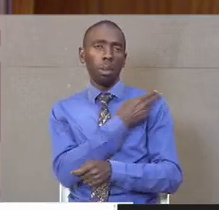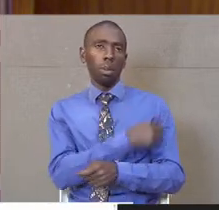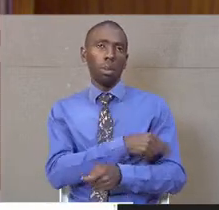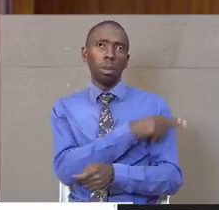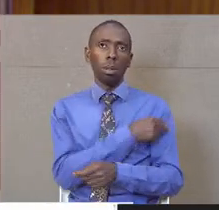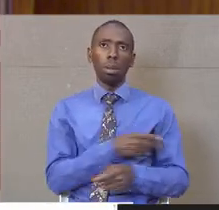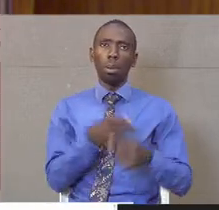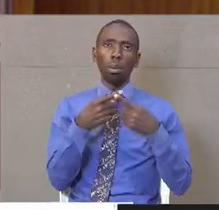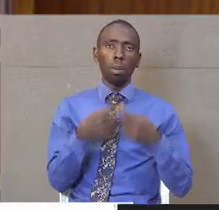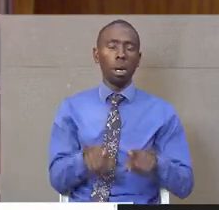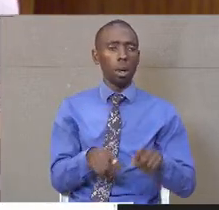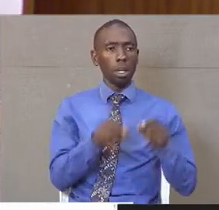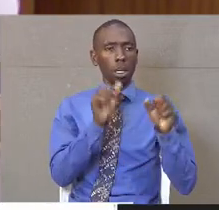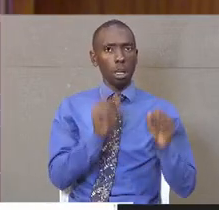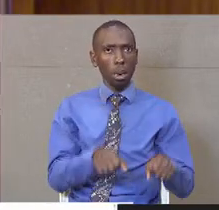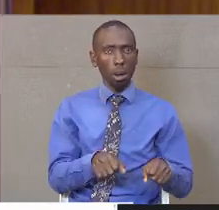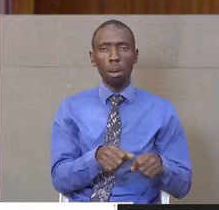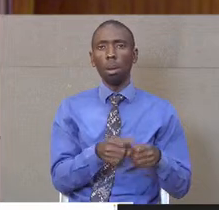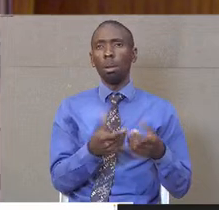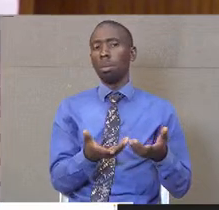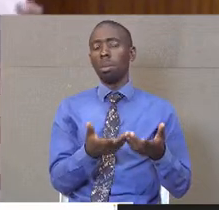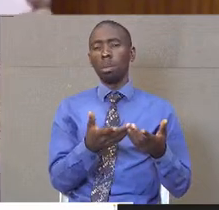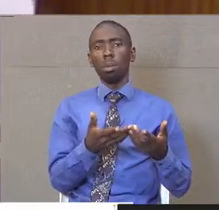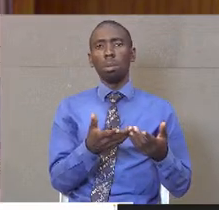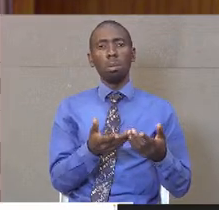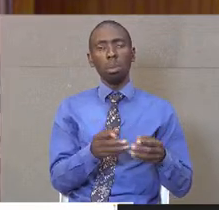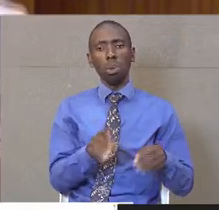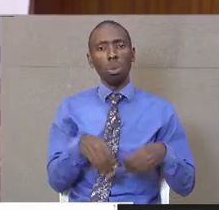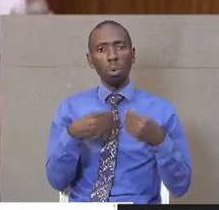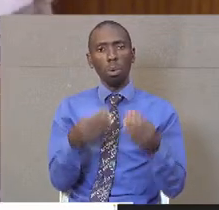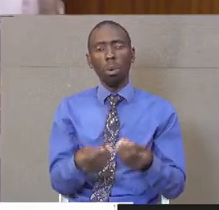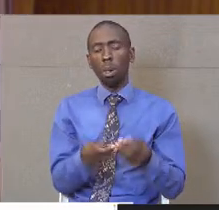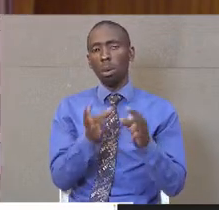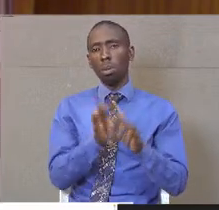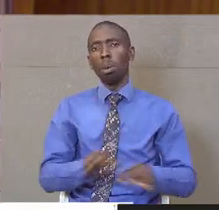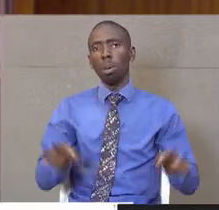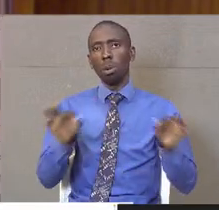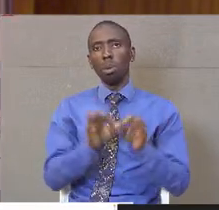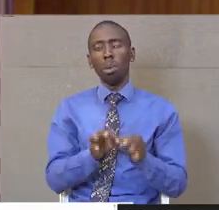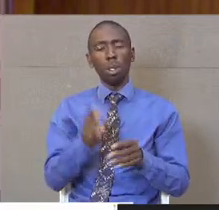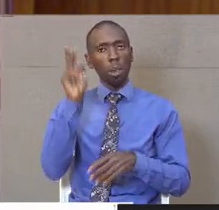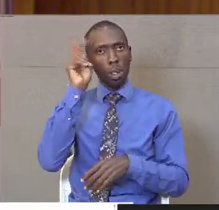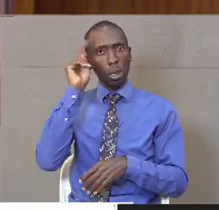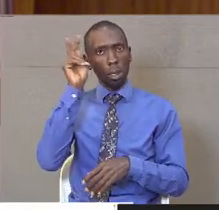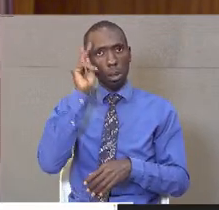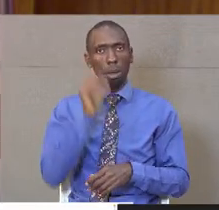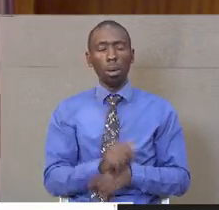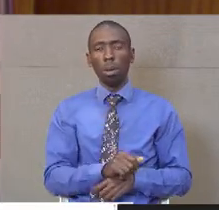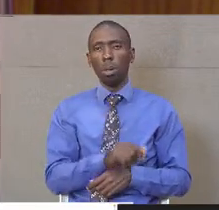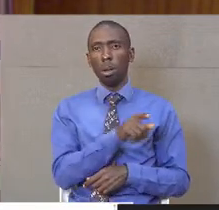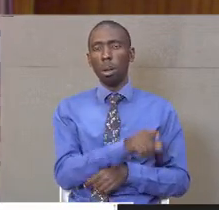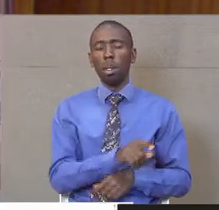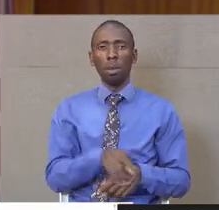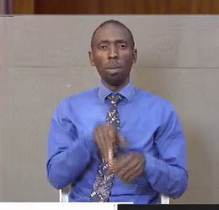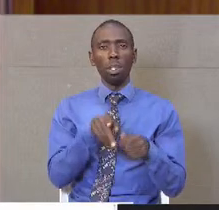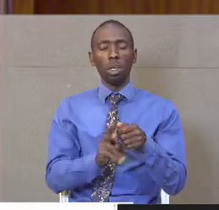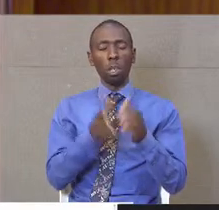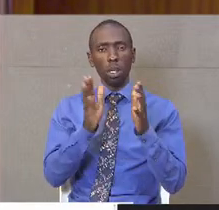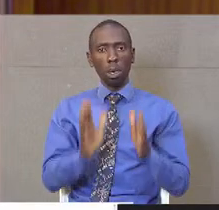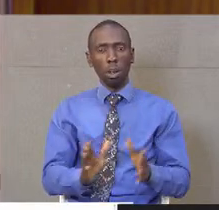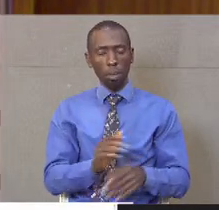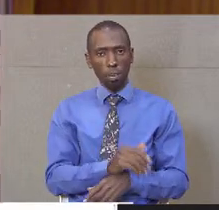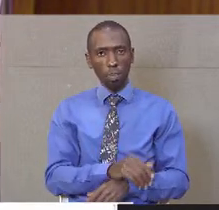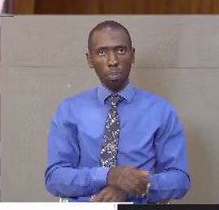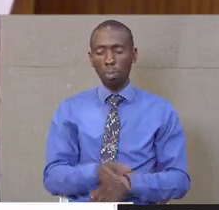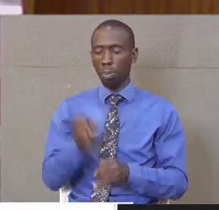yet he would otherwise be offering the critical skill as a physician.